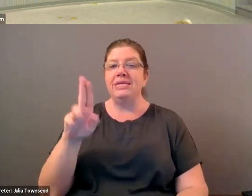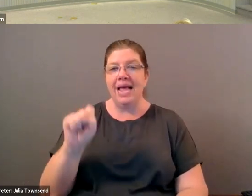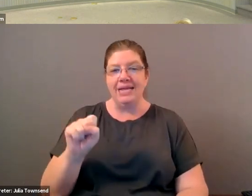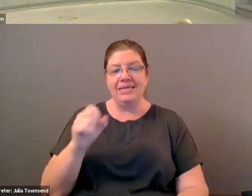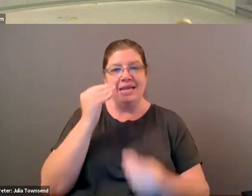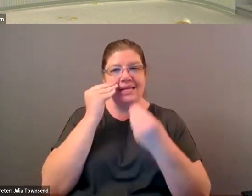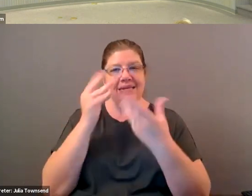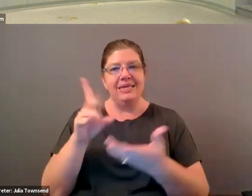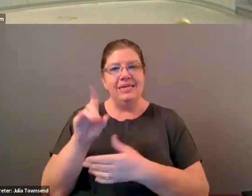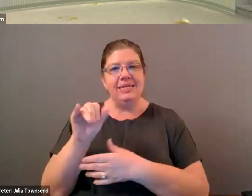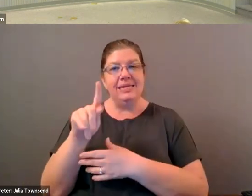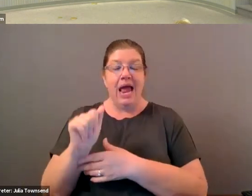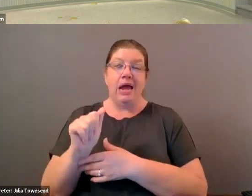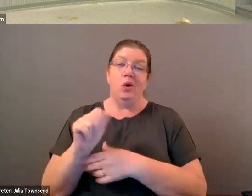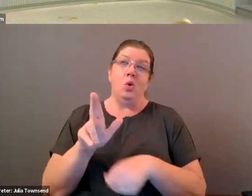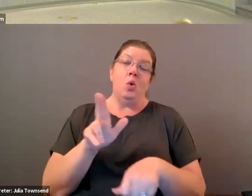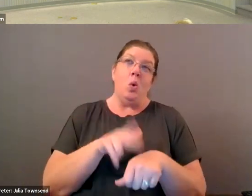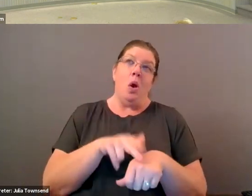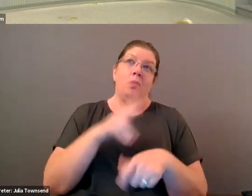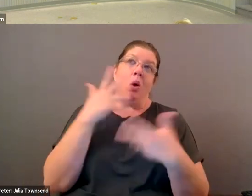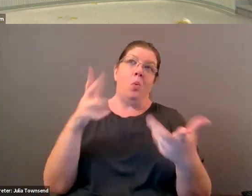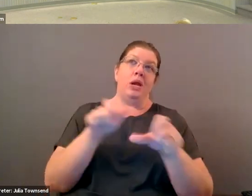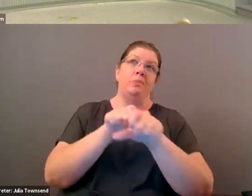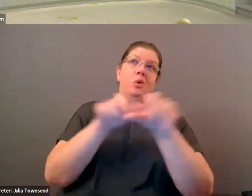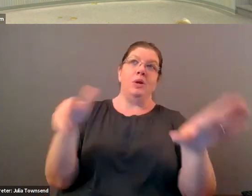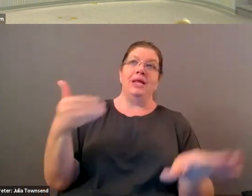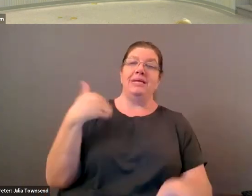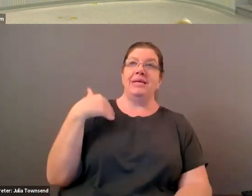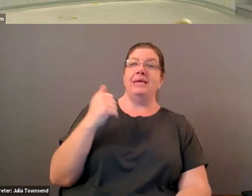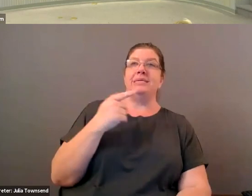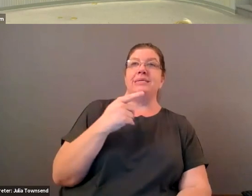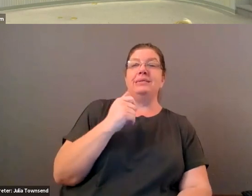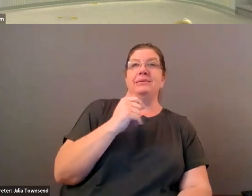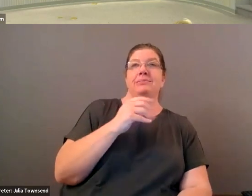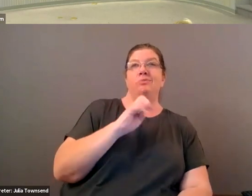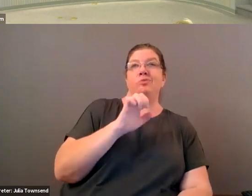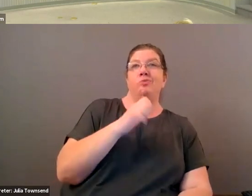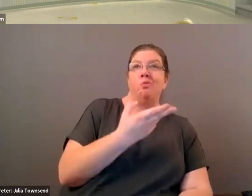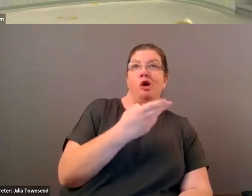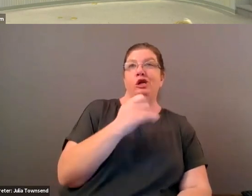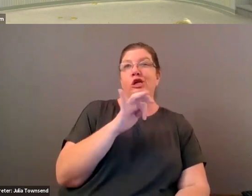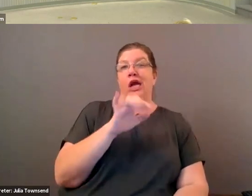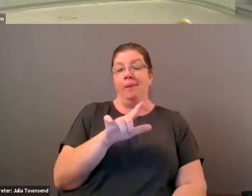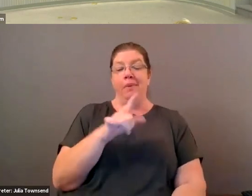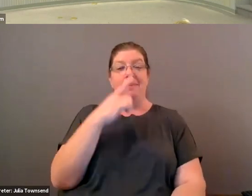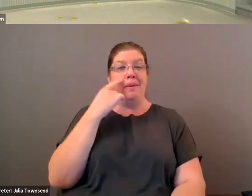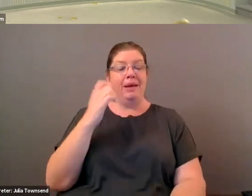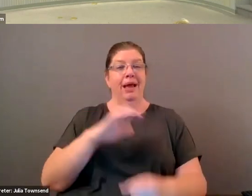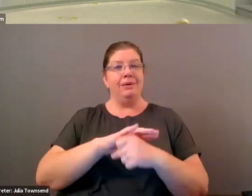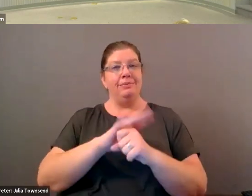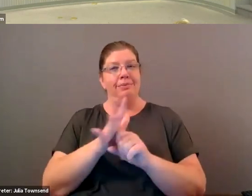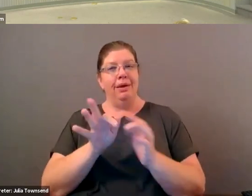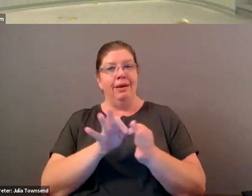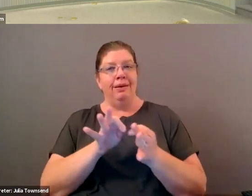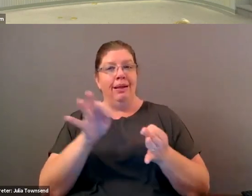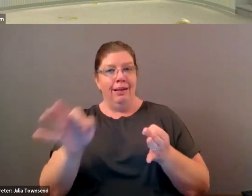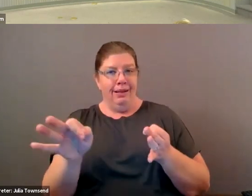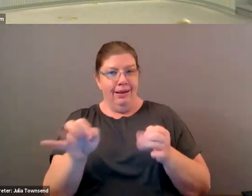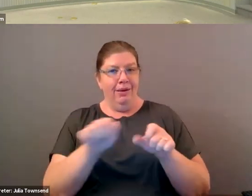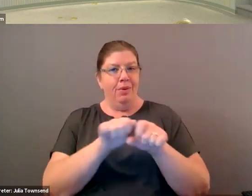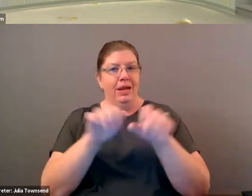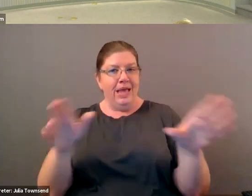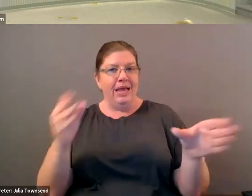a normal year would have been released in March or April. But because of the delay in releasing that